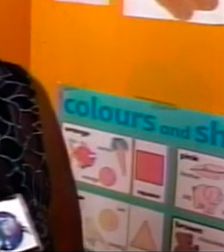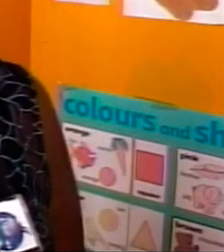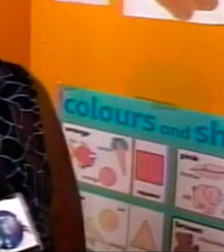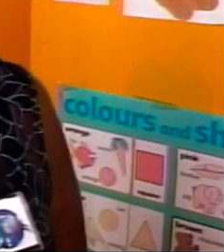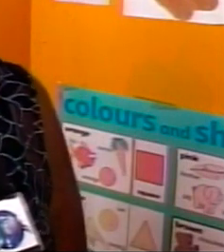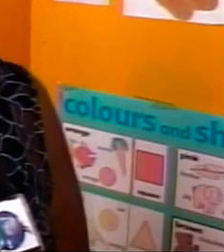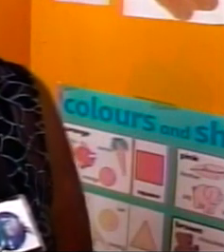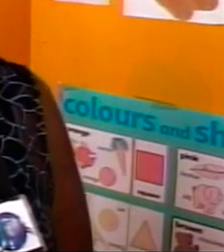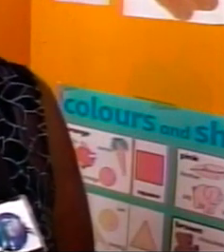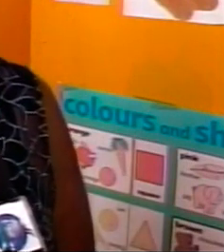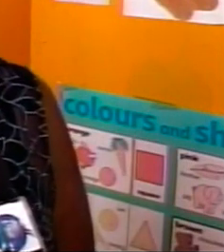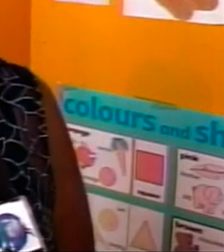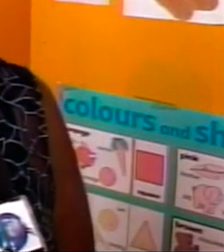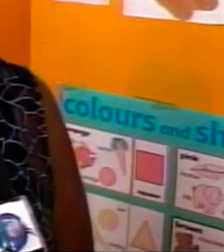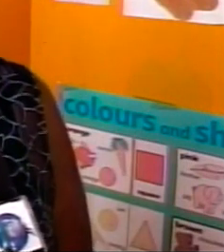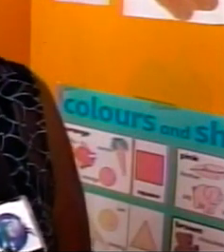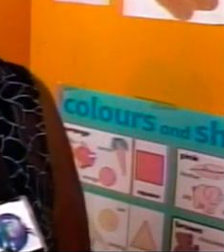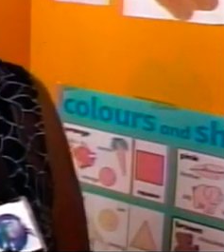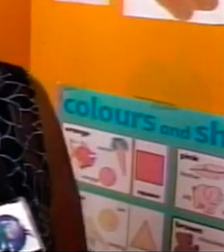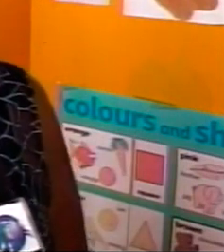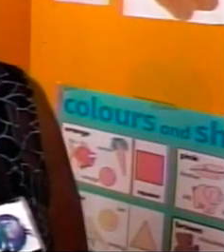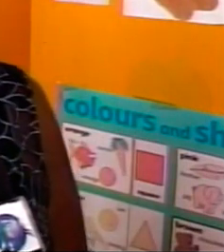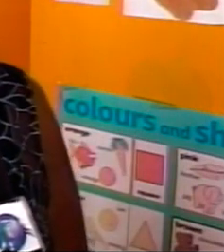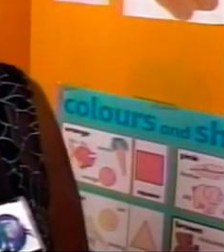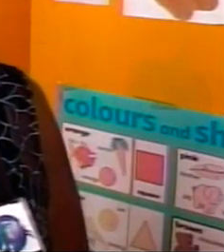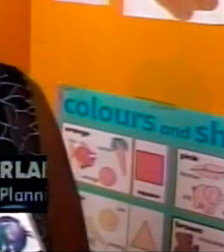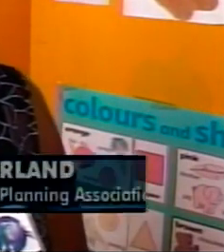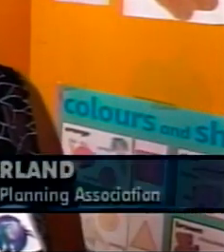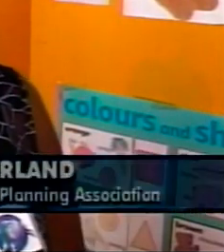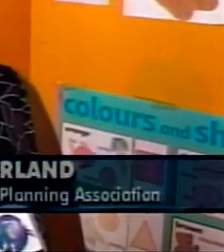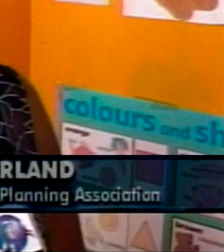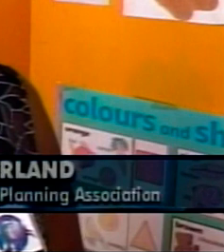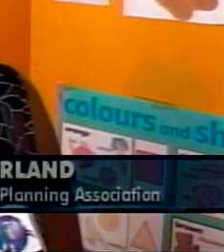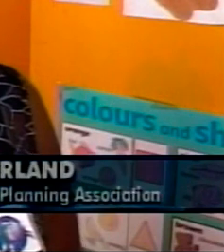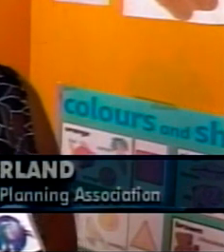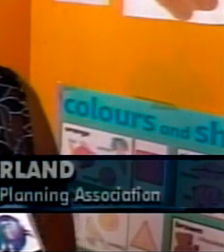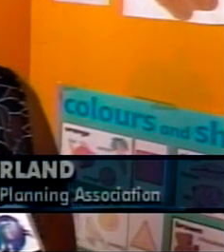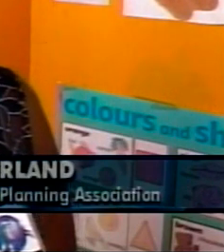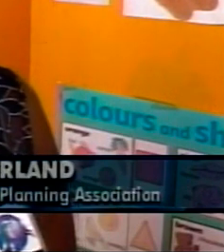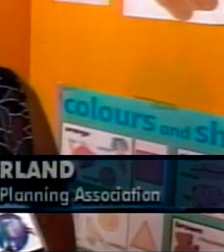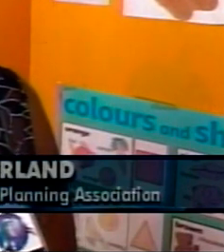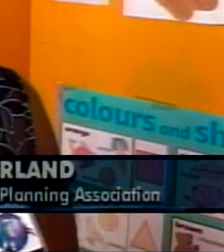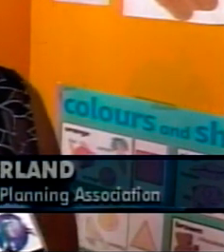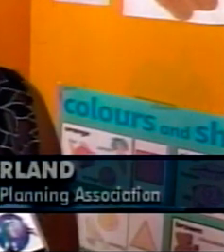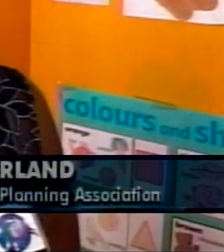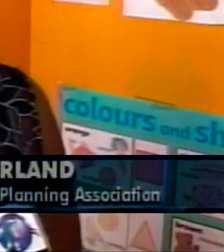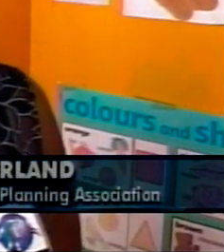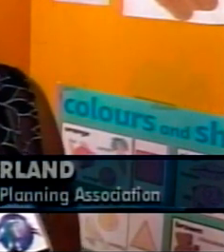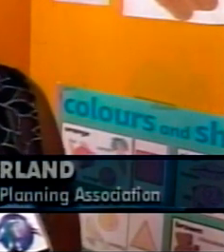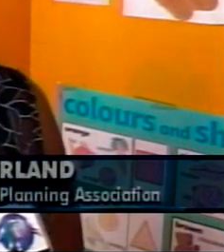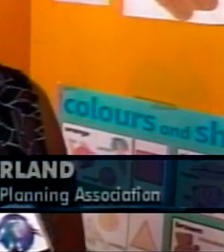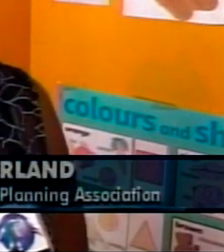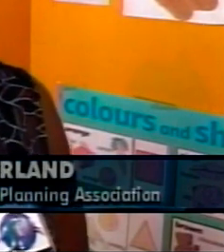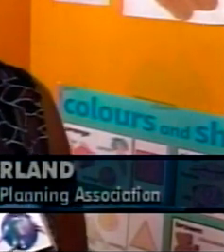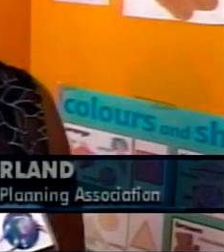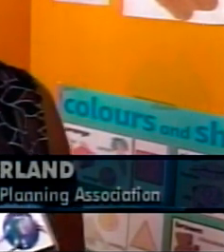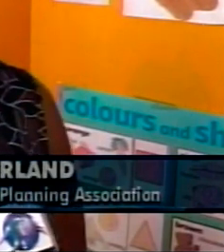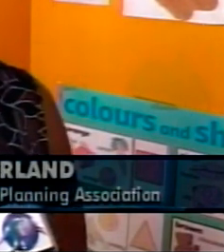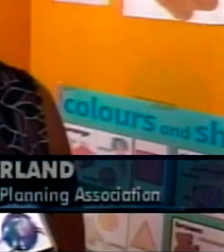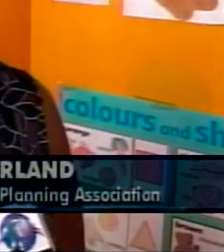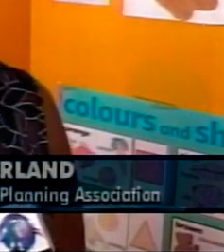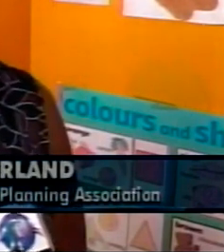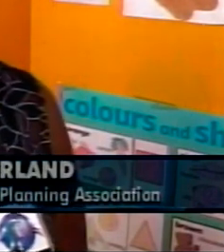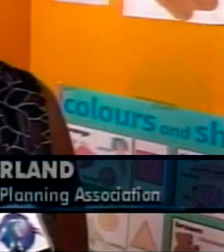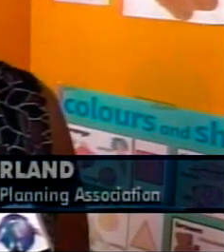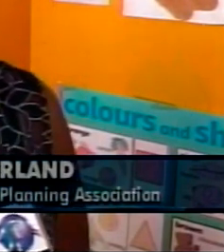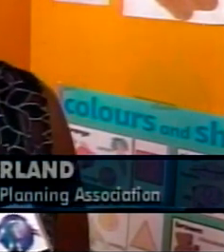certain things that are lifestyle related. So what we do is we use it as an opportunity when people ask, well, when last have you